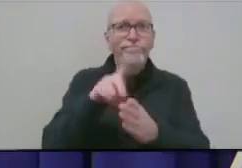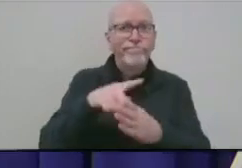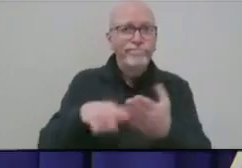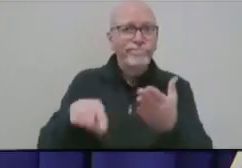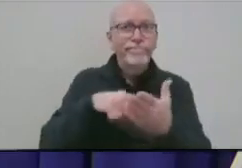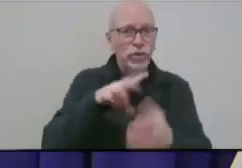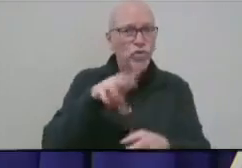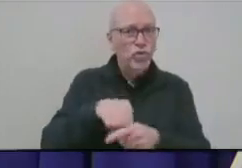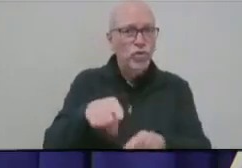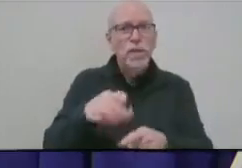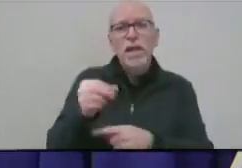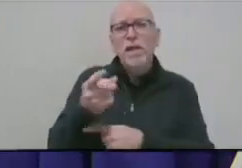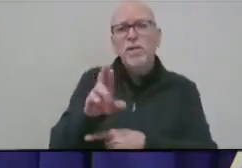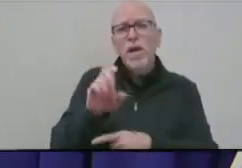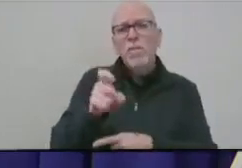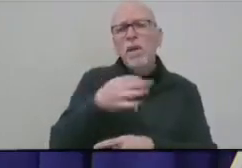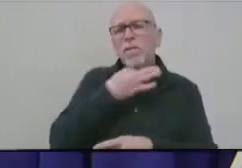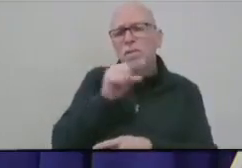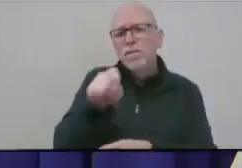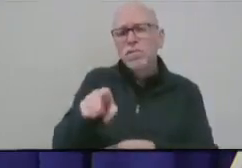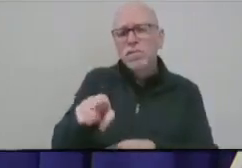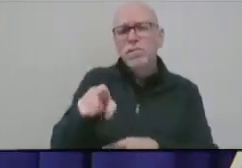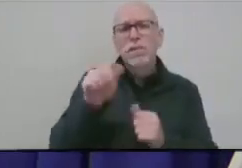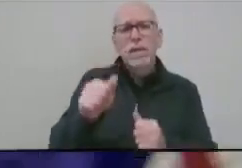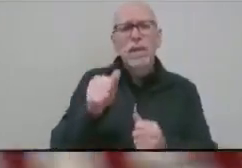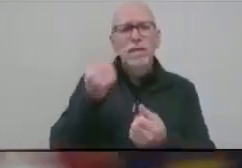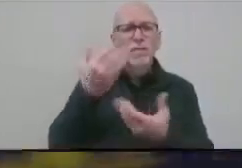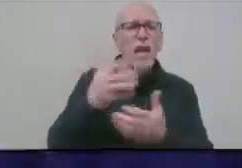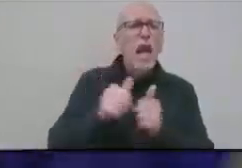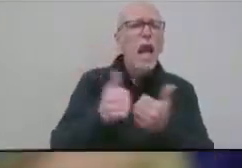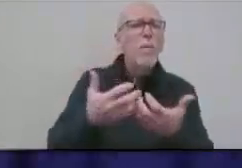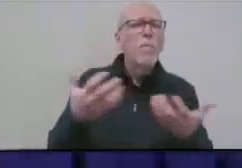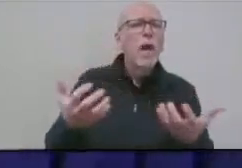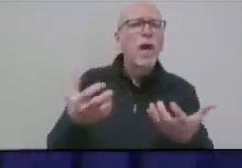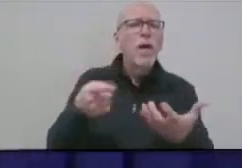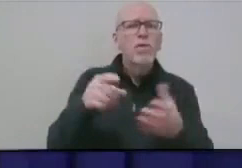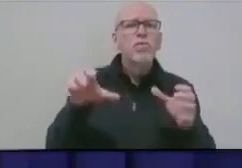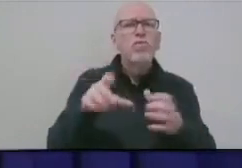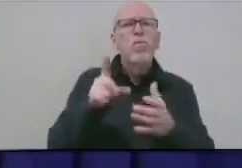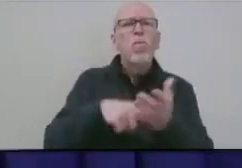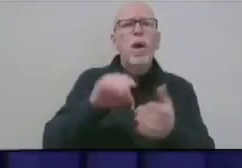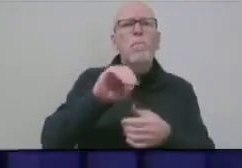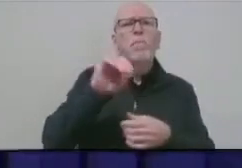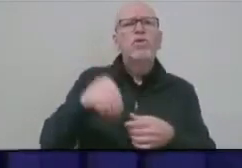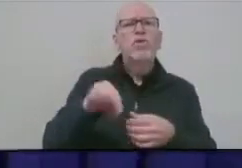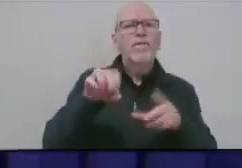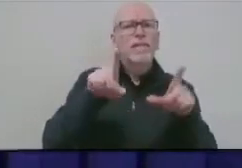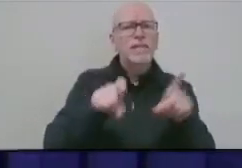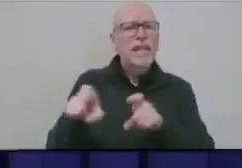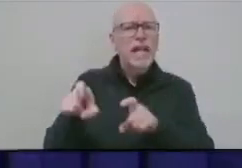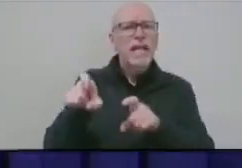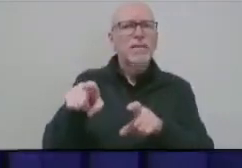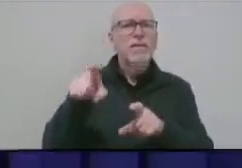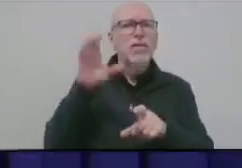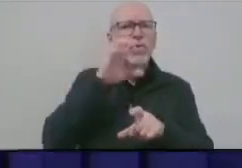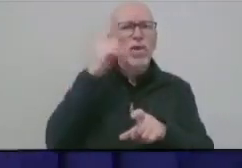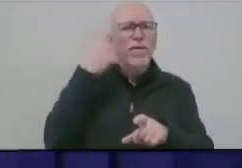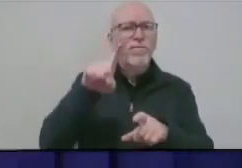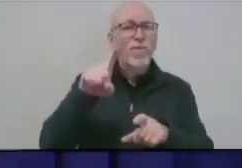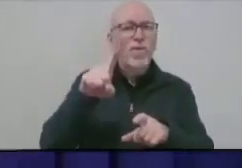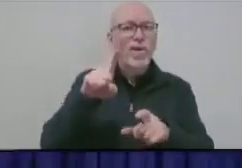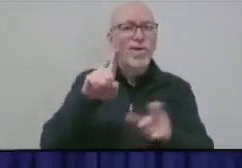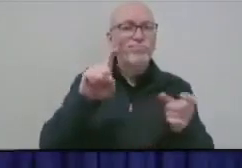then Dr. Box, I'm wondering if you could talk about how much is being done, what percentage of tests are looking for those variant